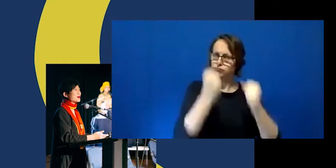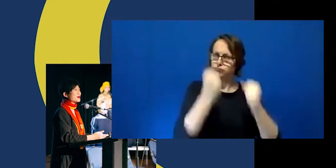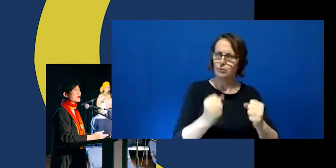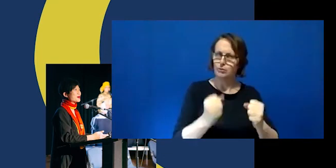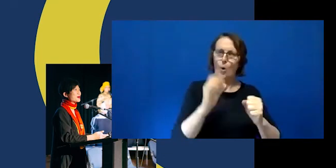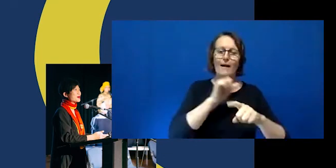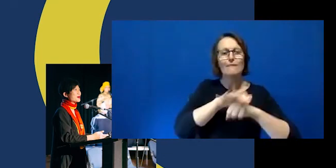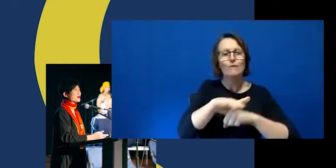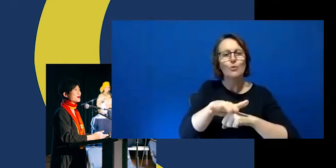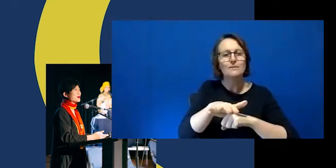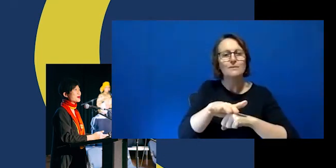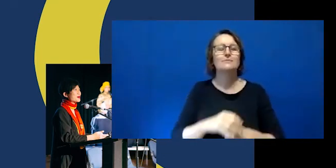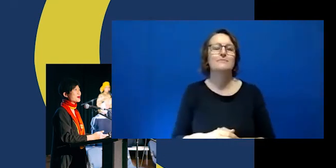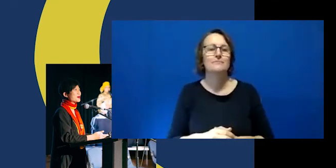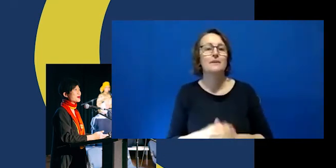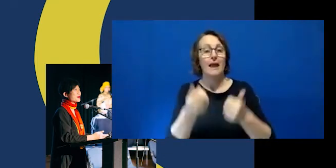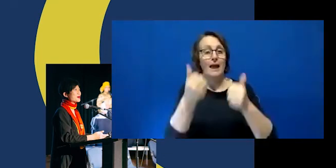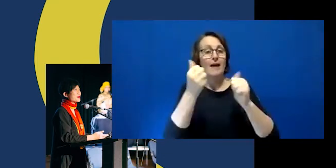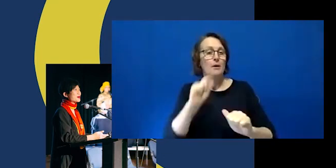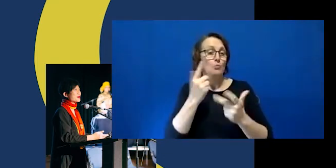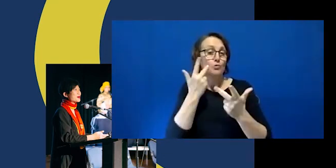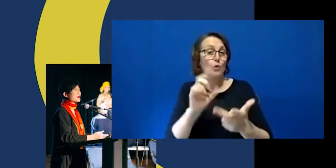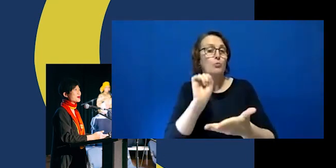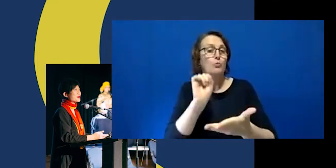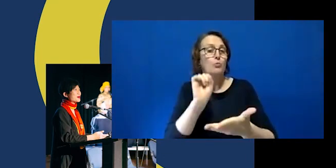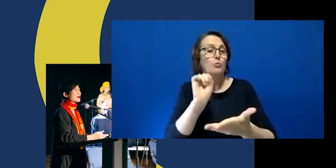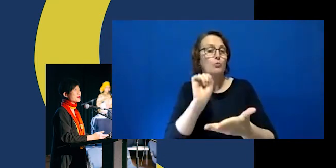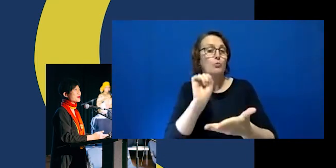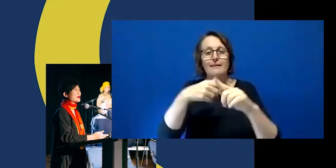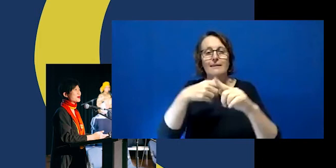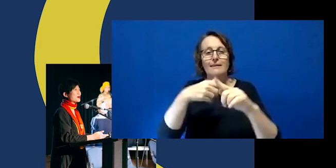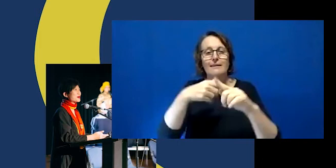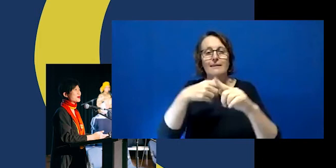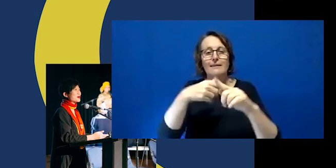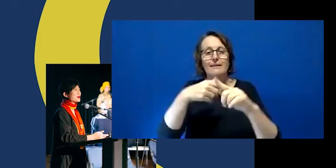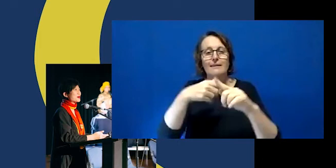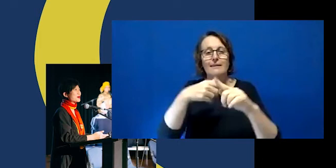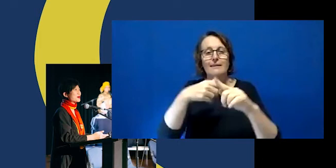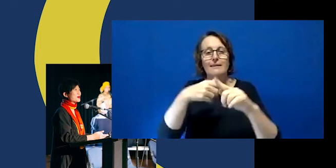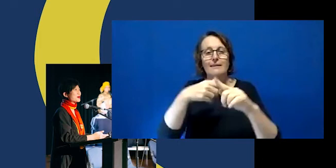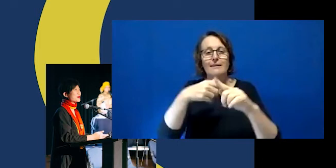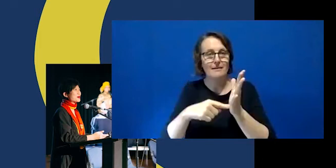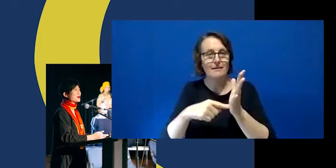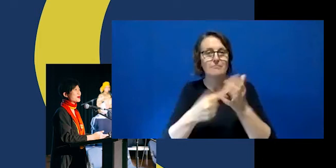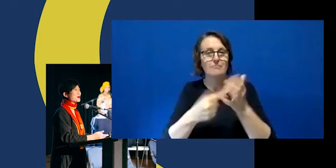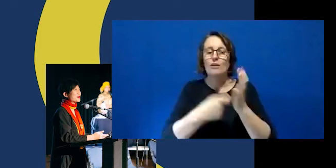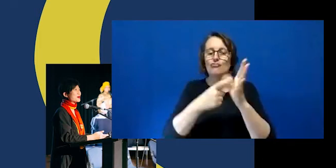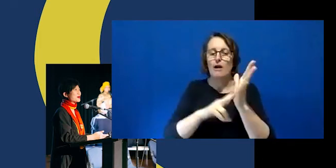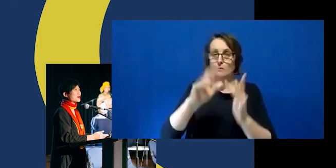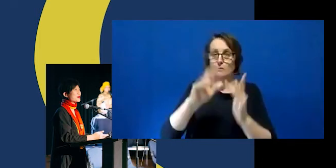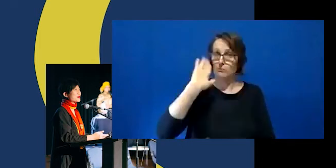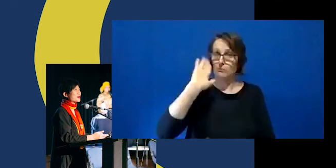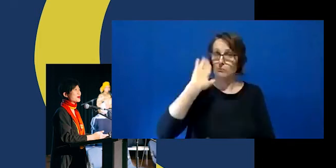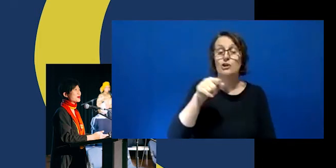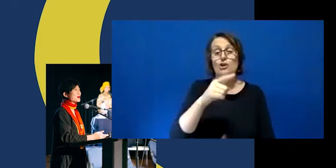Colour, which we'll now share a link in the chat also, and Rani will be speaking to extensively today. Rani will share some of the processes and